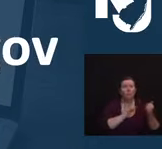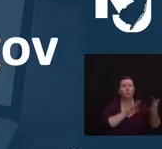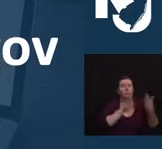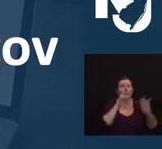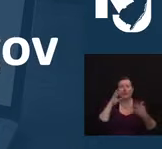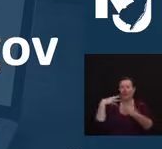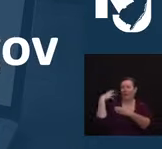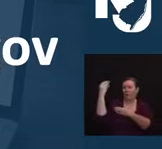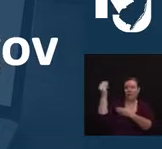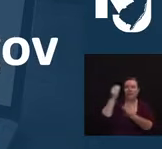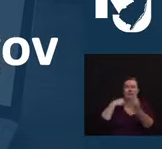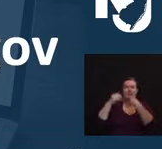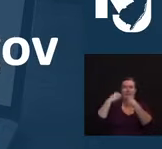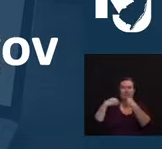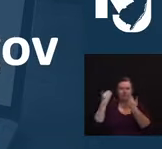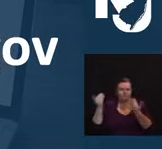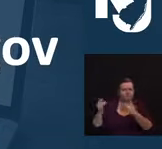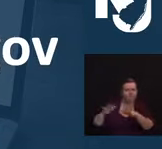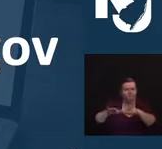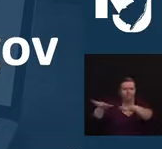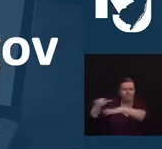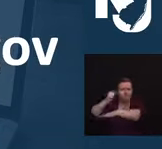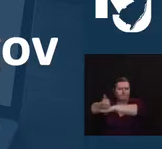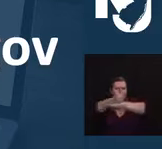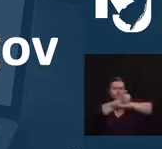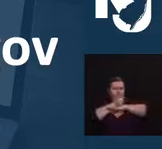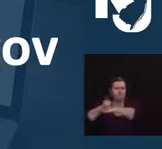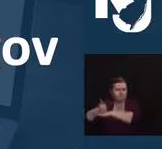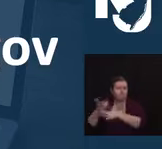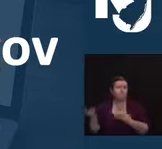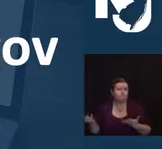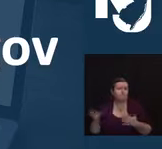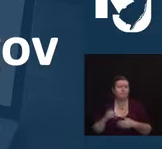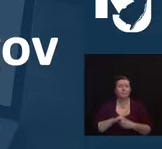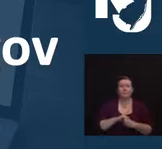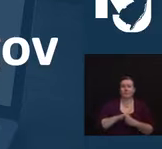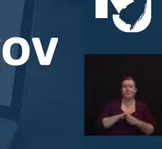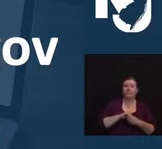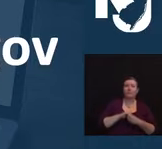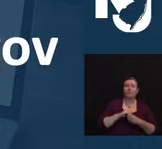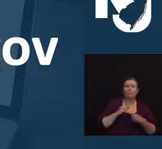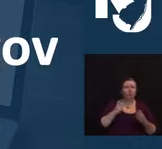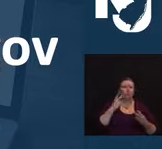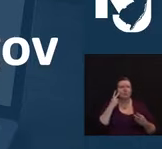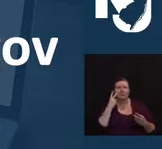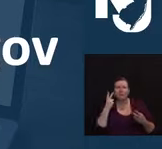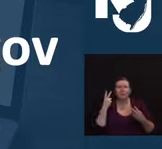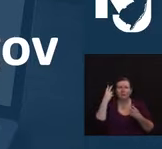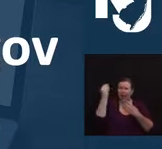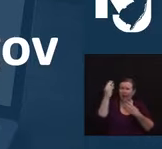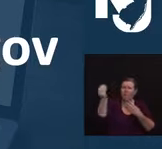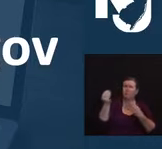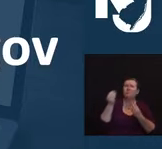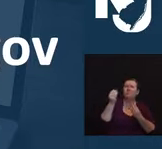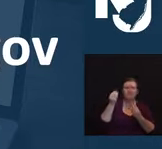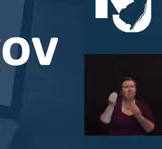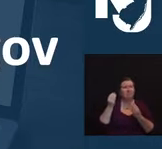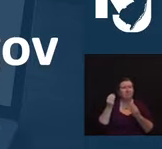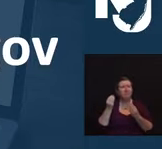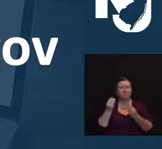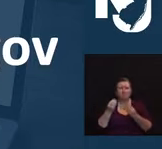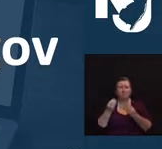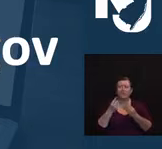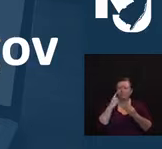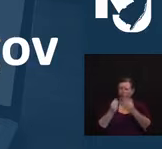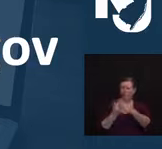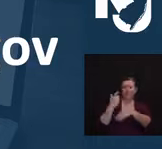seeing outdoor dining reemerge in full force this spring. And as I said a month ago, we can only take these